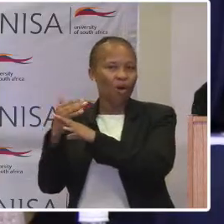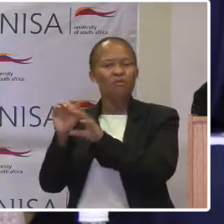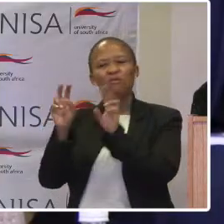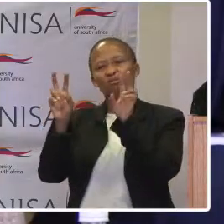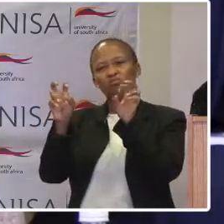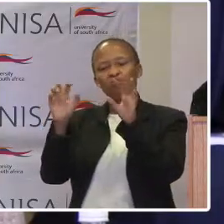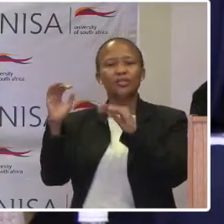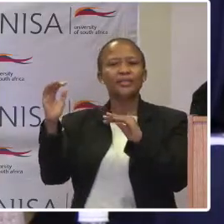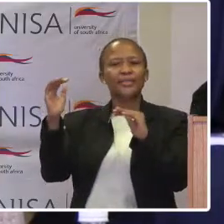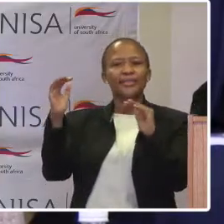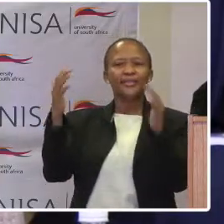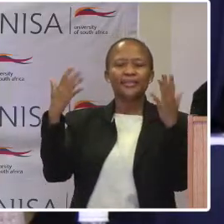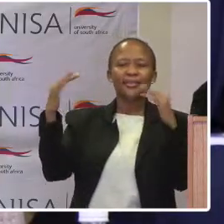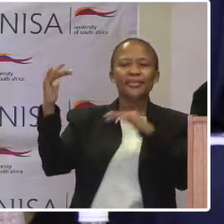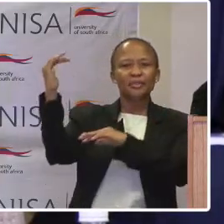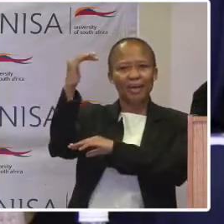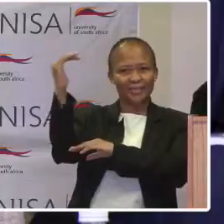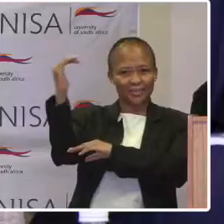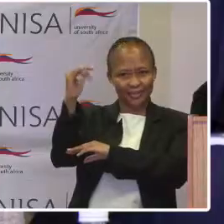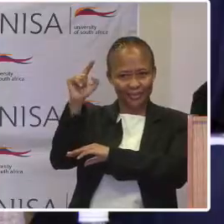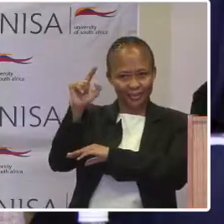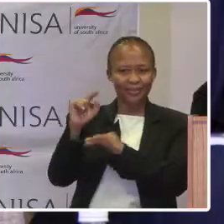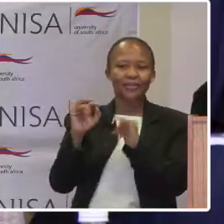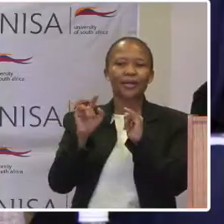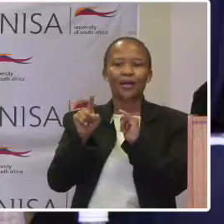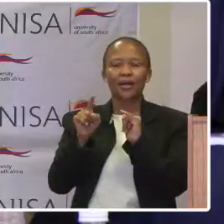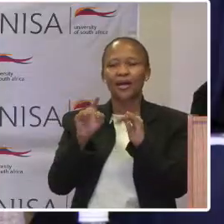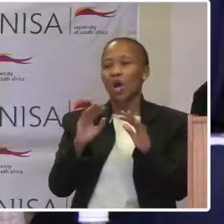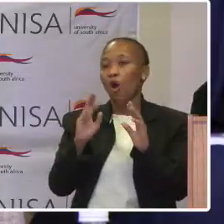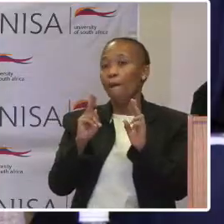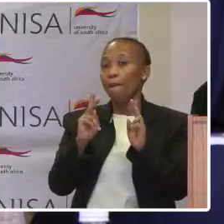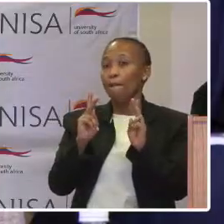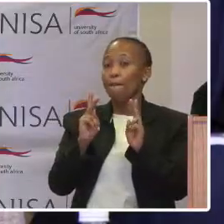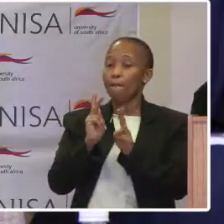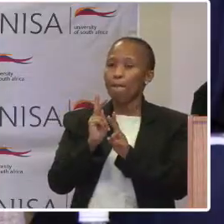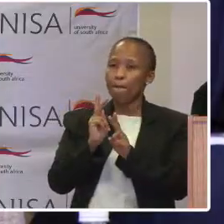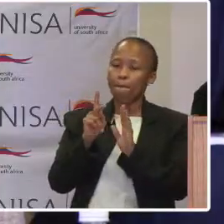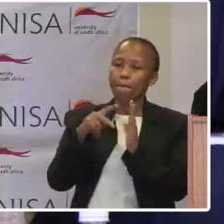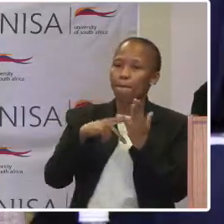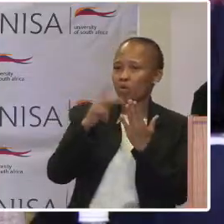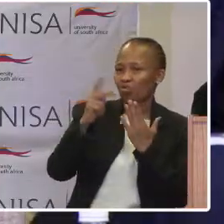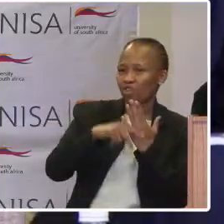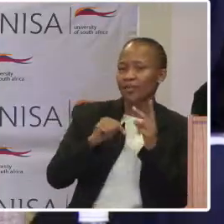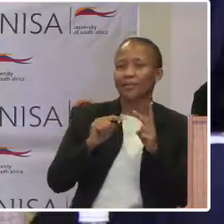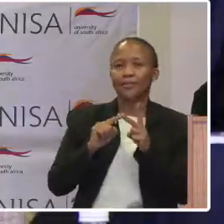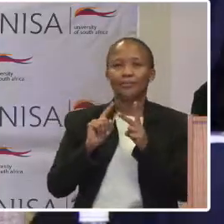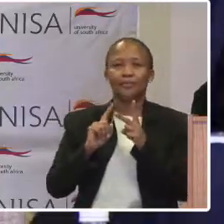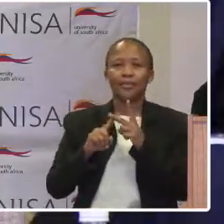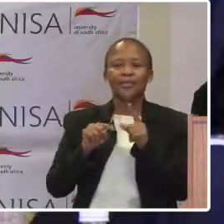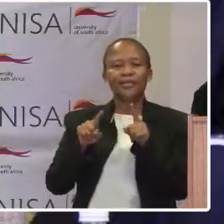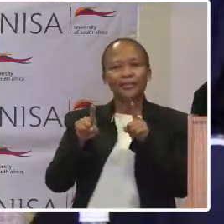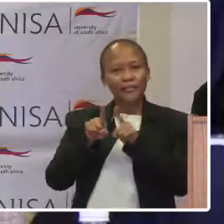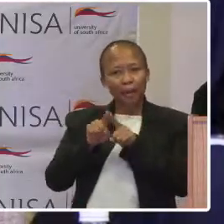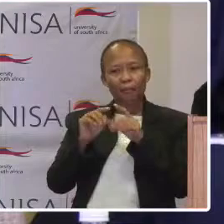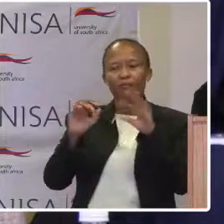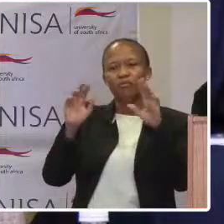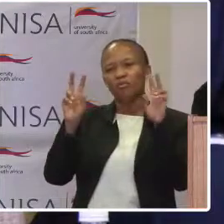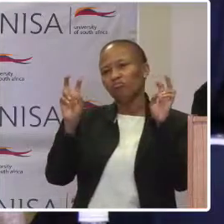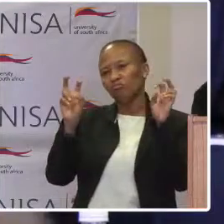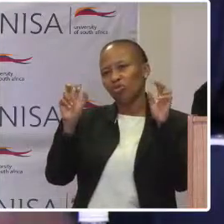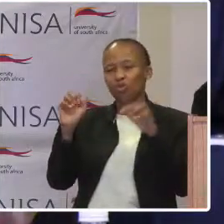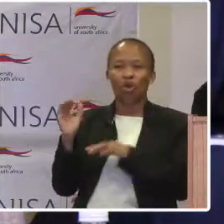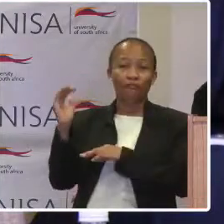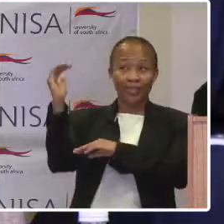project. We collaborate with them, even defense, in terms of space. You will know that